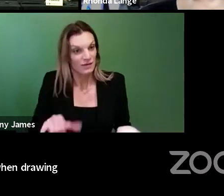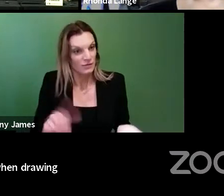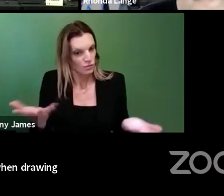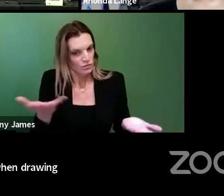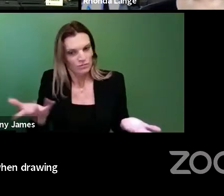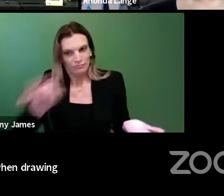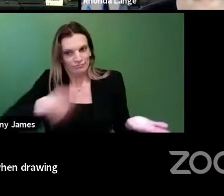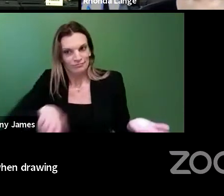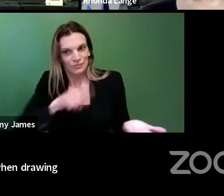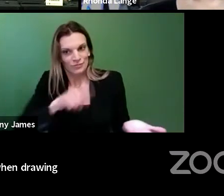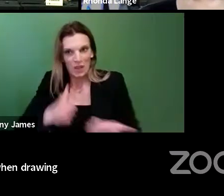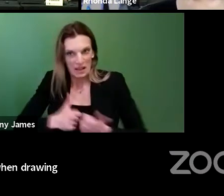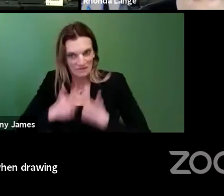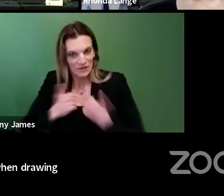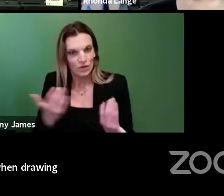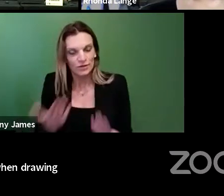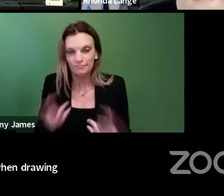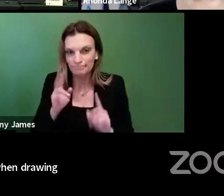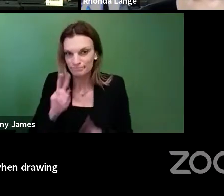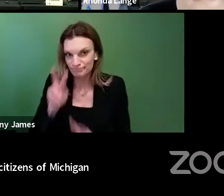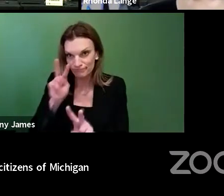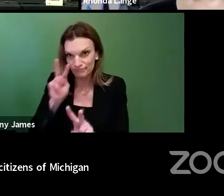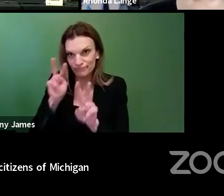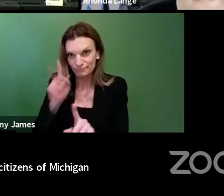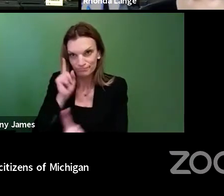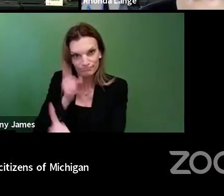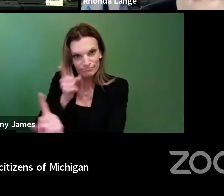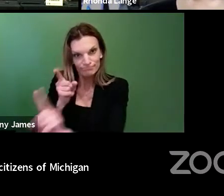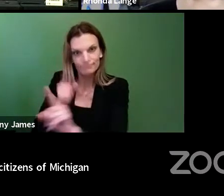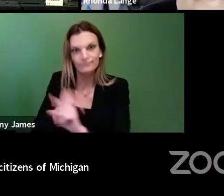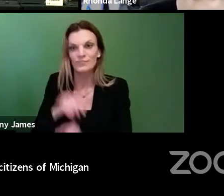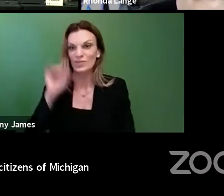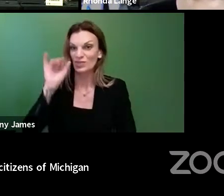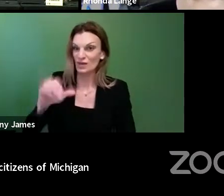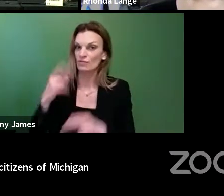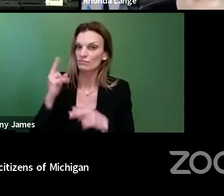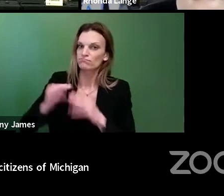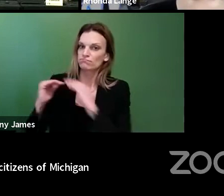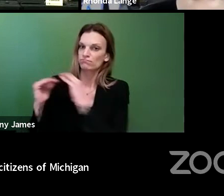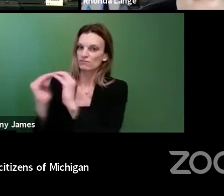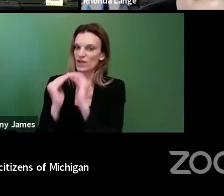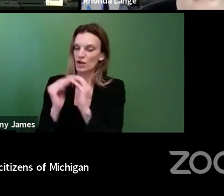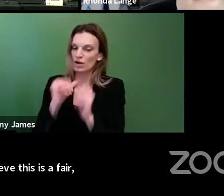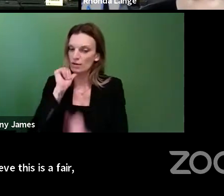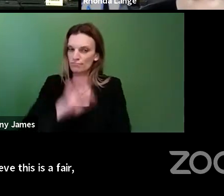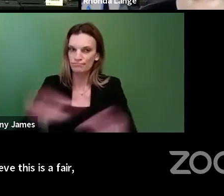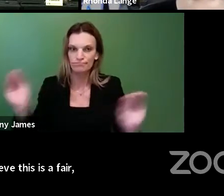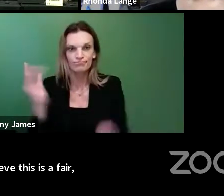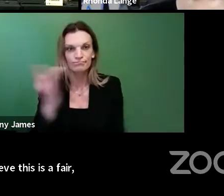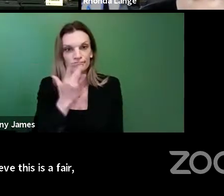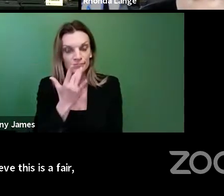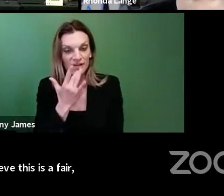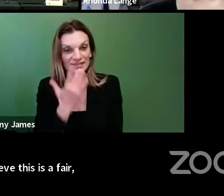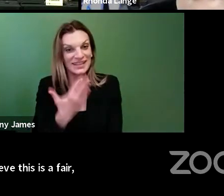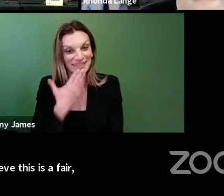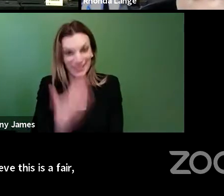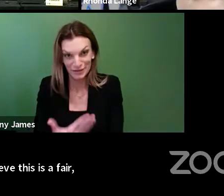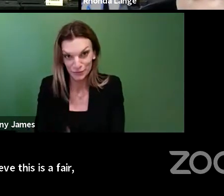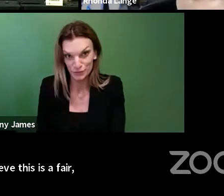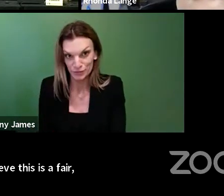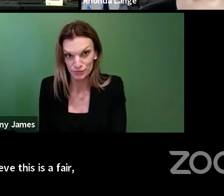of Michigan have been waiting for. I believe this is a fair, unbiased way to approach your work. Thank you for